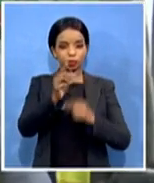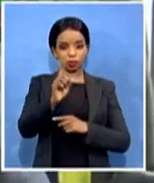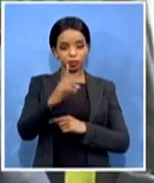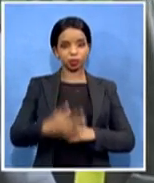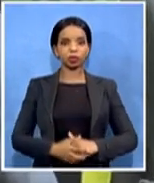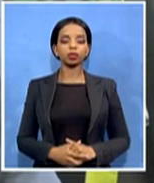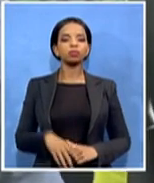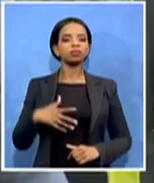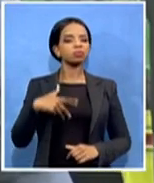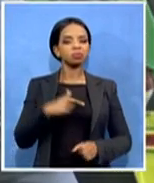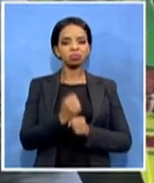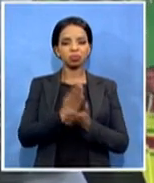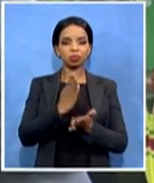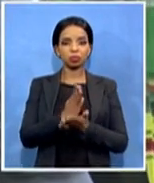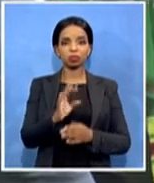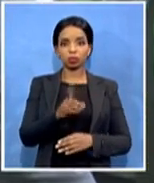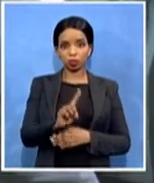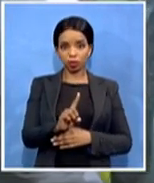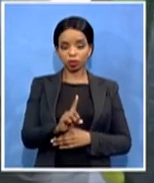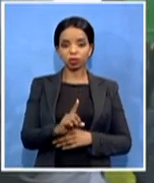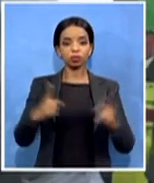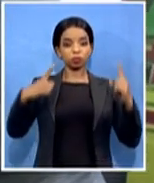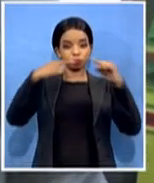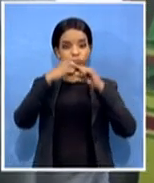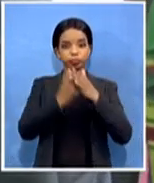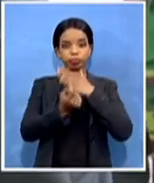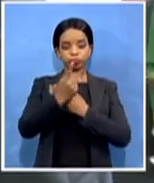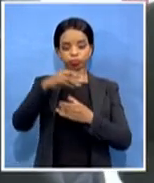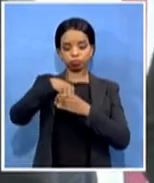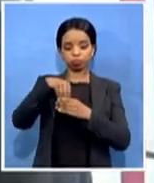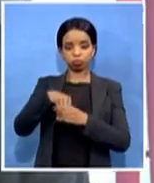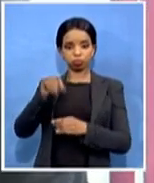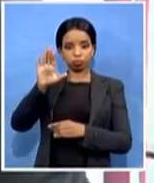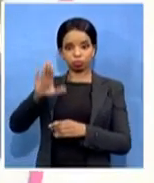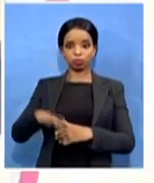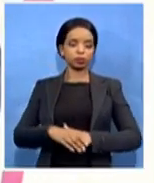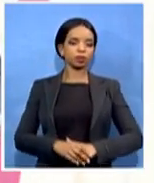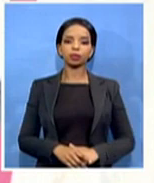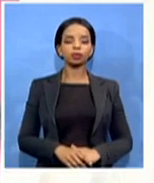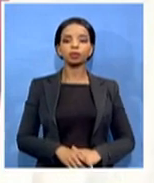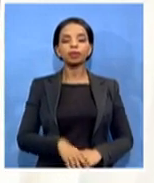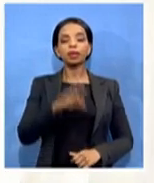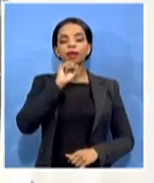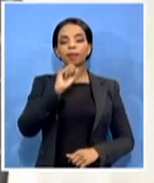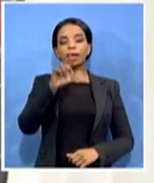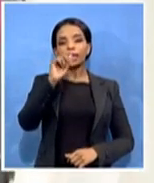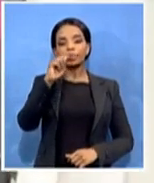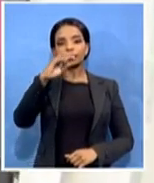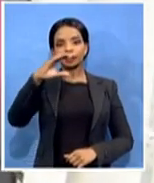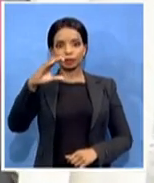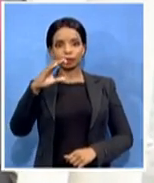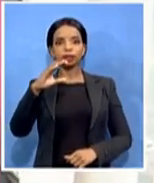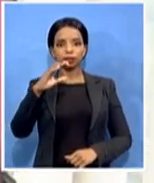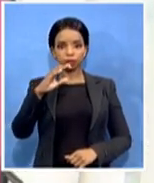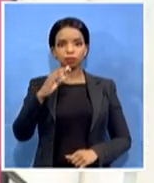party. And that is why the African National Congress has actually humbled itself in areas where it has